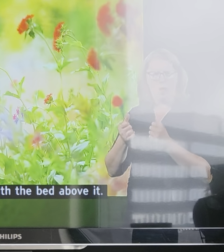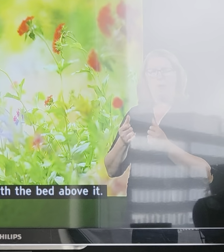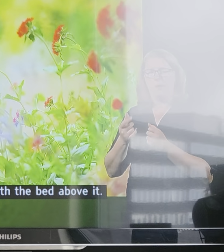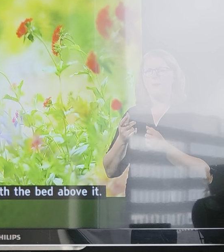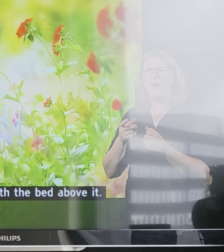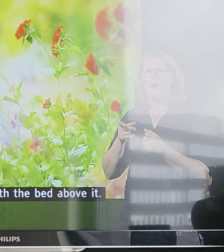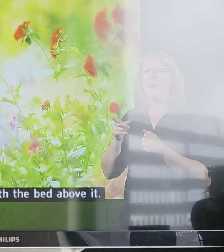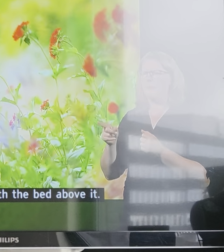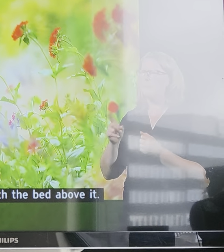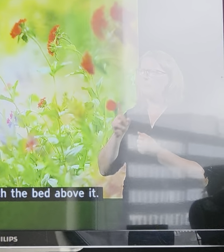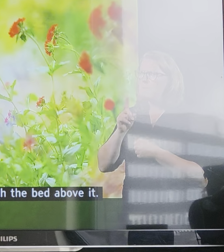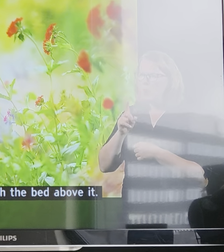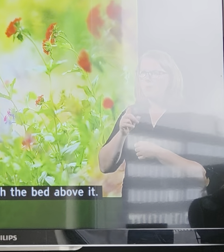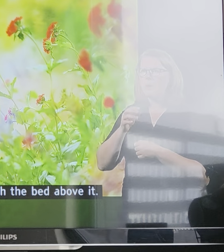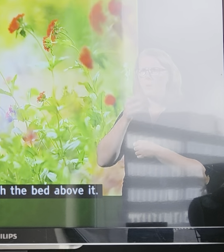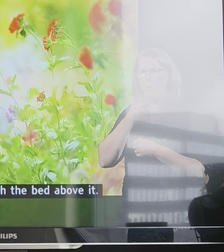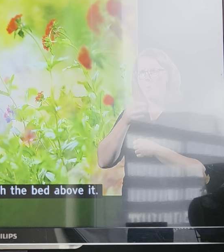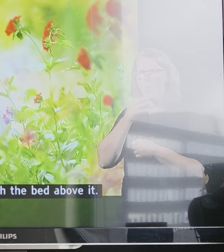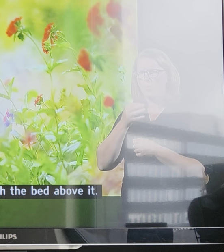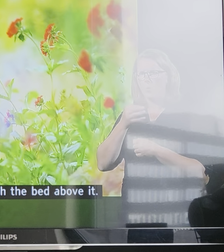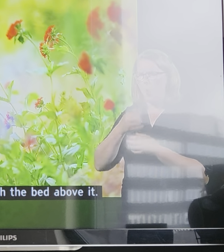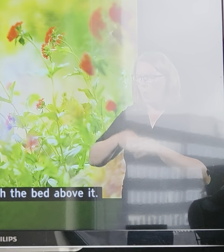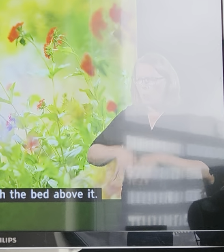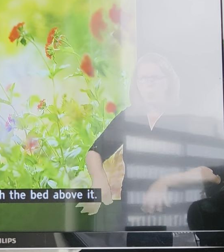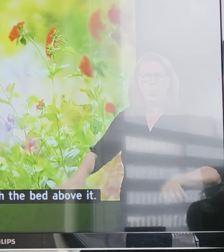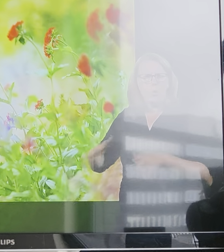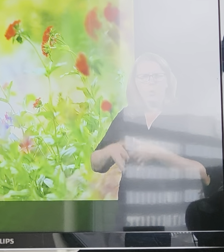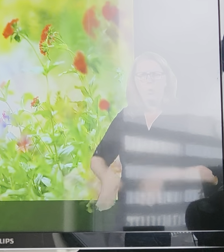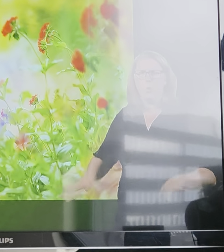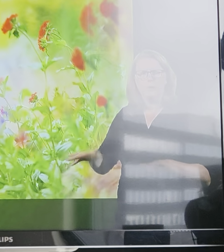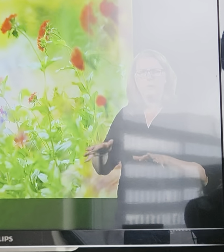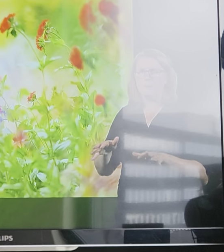bed, I'm not happy with the bed above it.